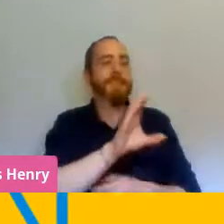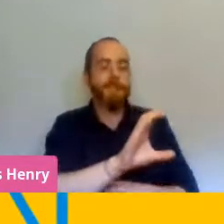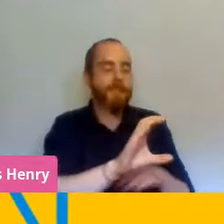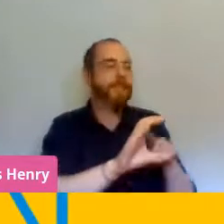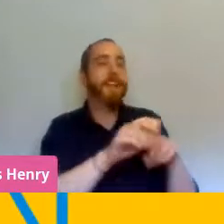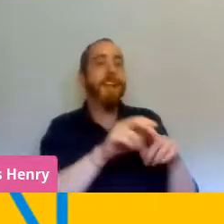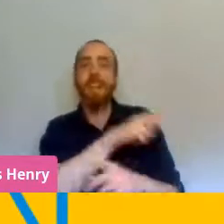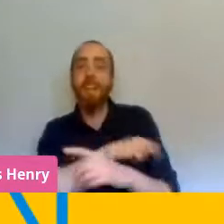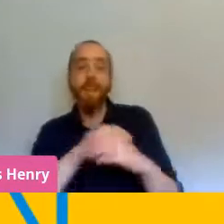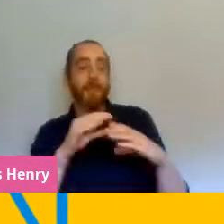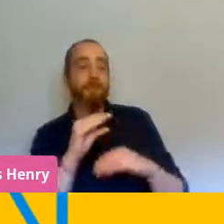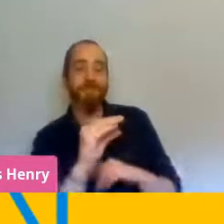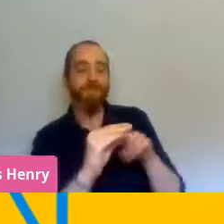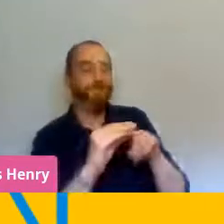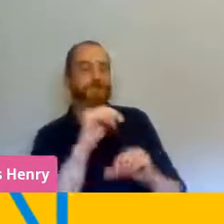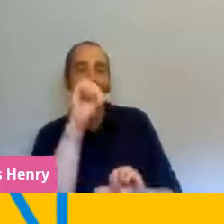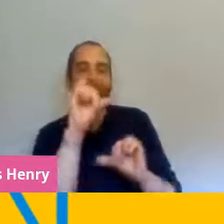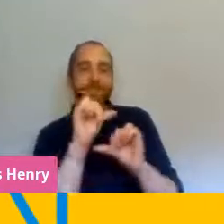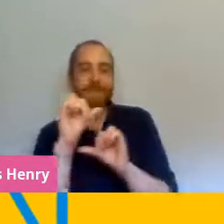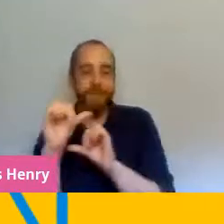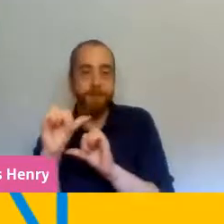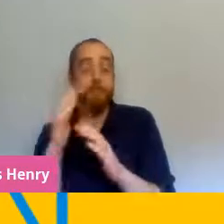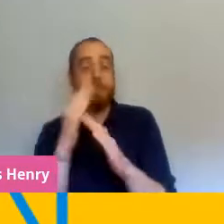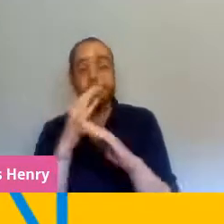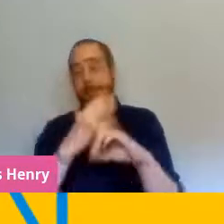last year, UCU won a massive victory.